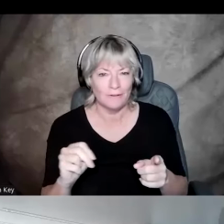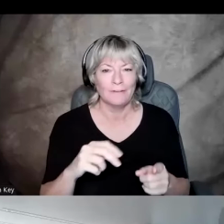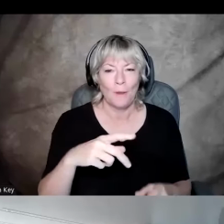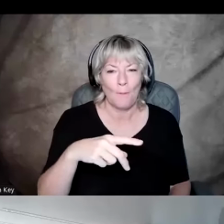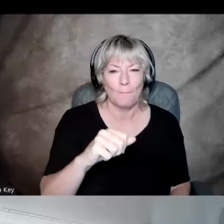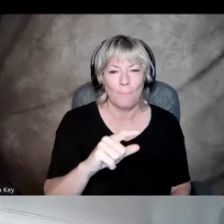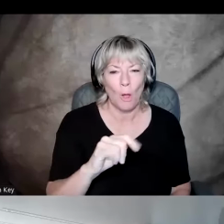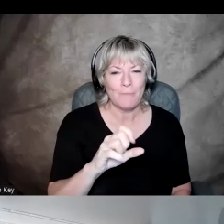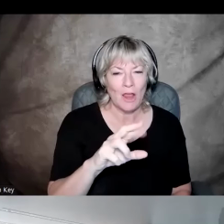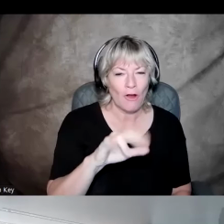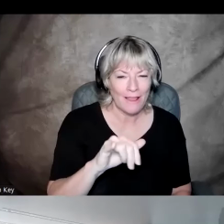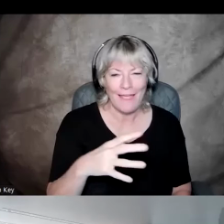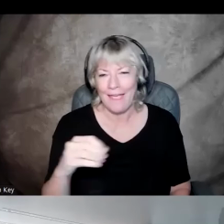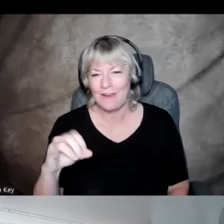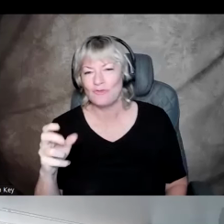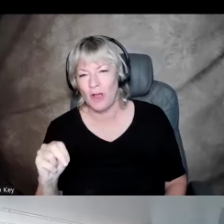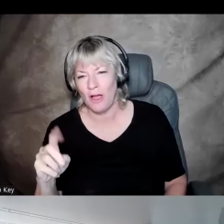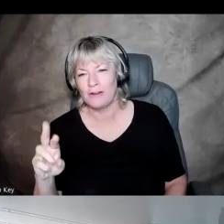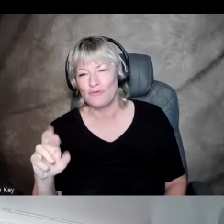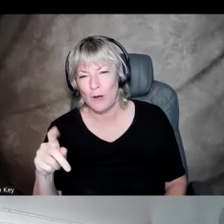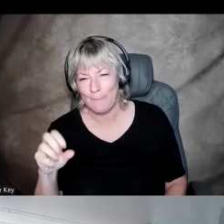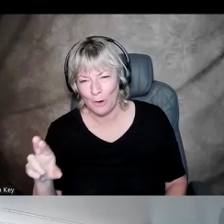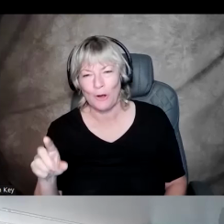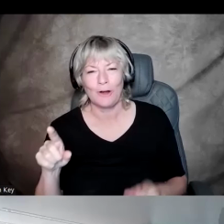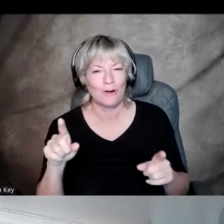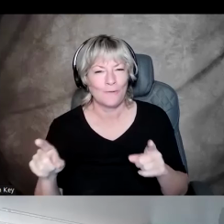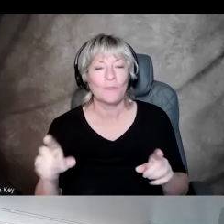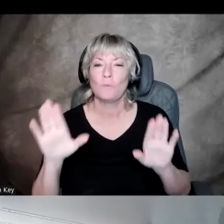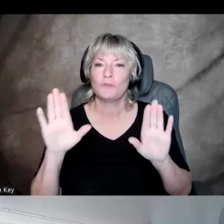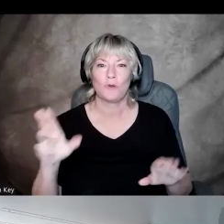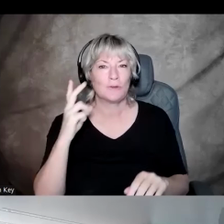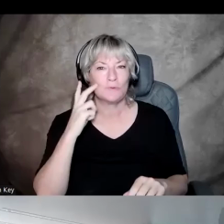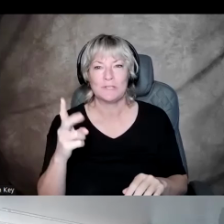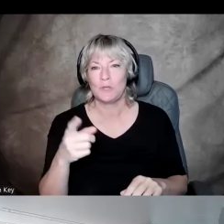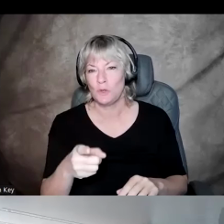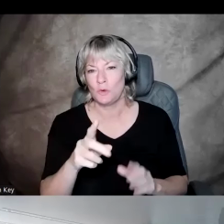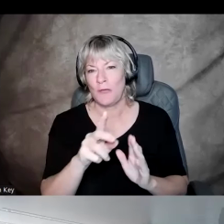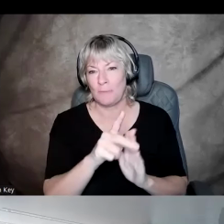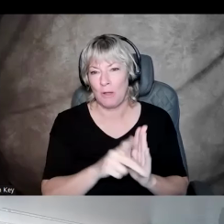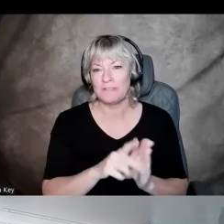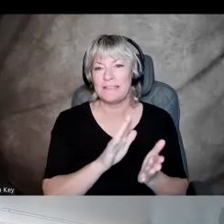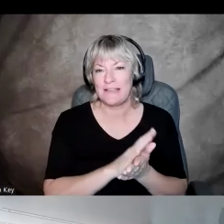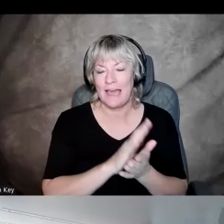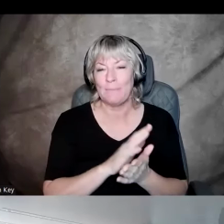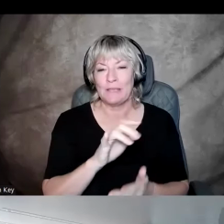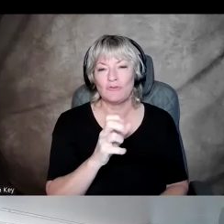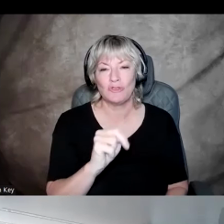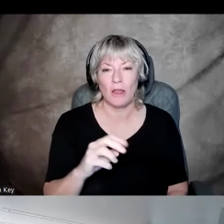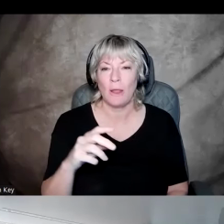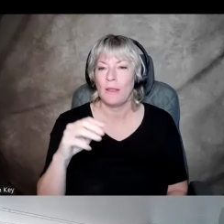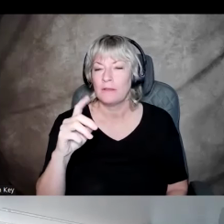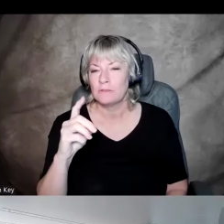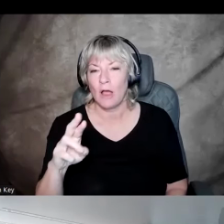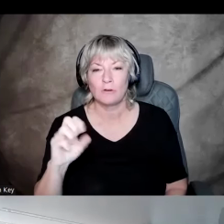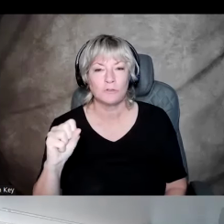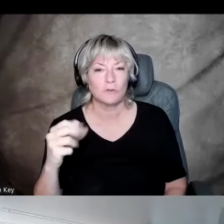John Draper. And it was great to see you at the Policy Academy, John, and Dr. Shaw was there as well. And you